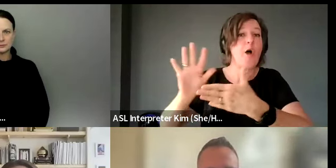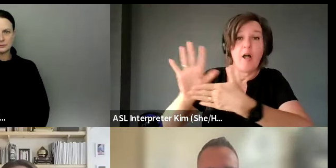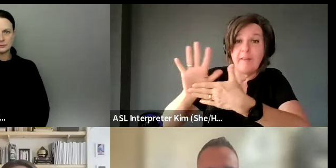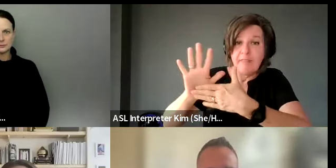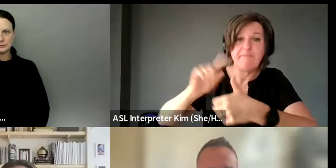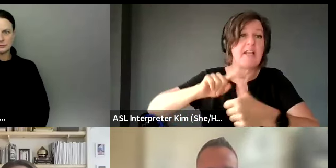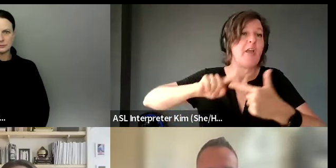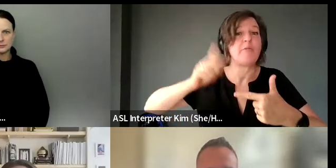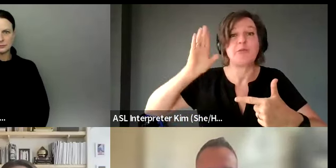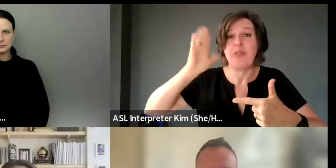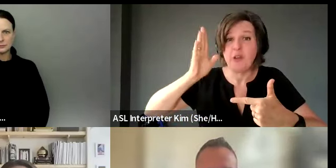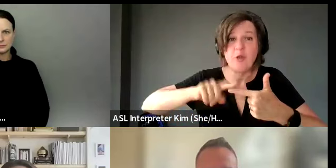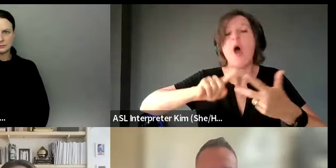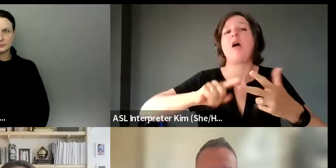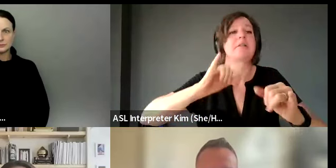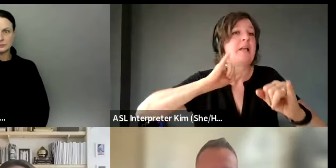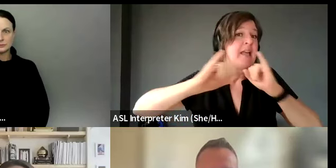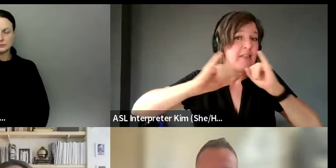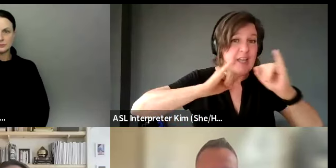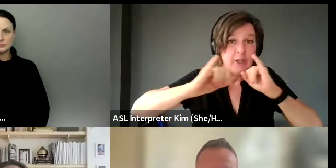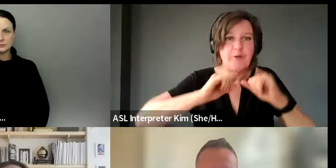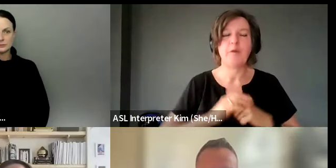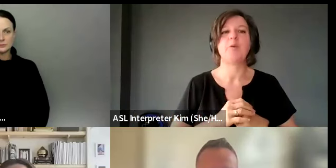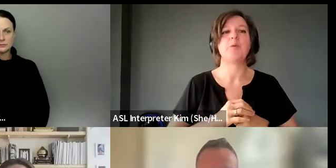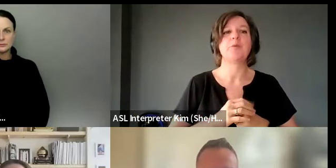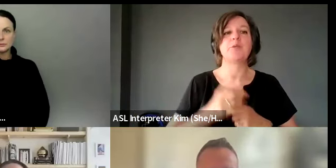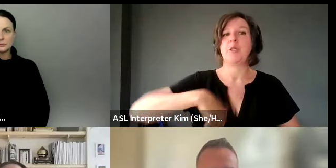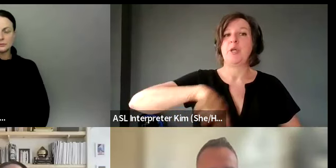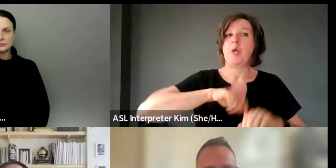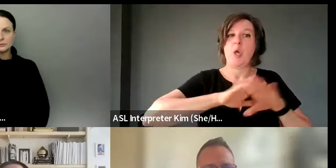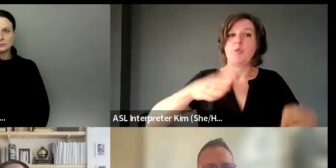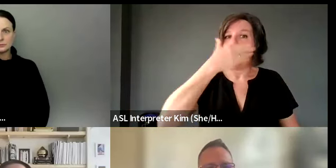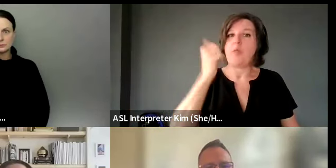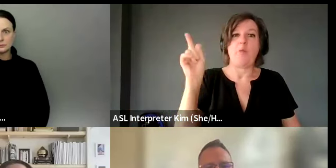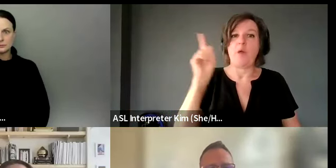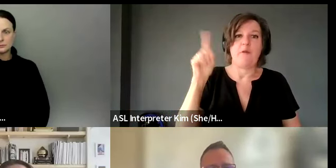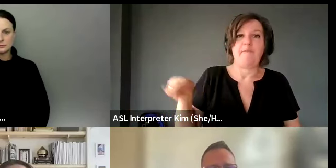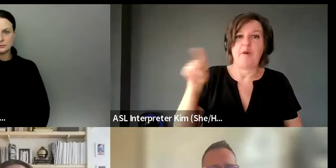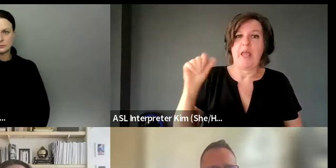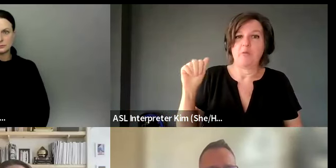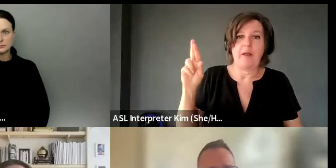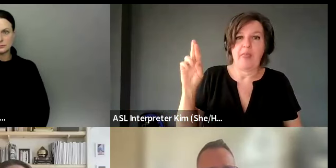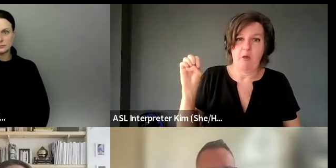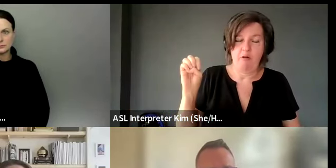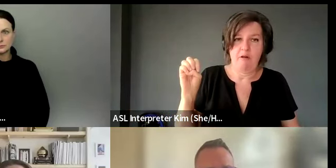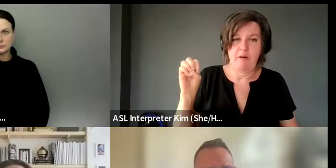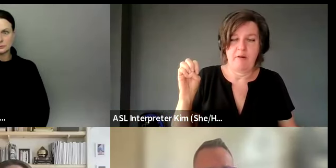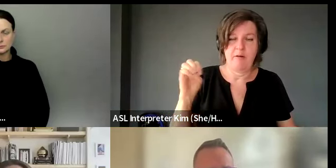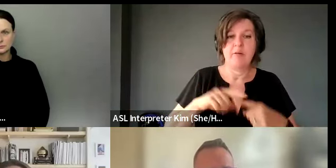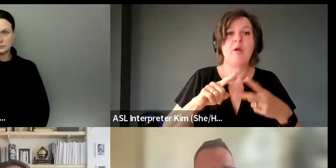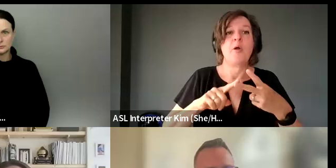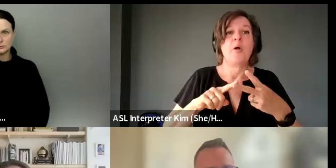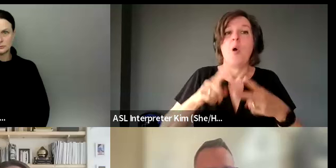talks, interviews, so we don't forget where they are, and then, or that we've done